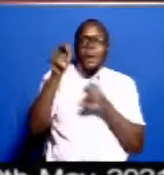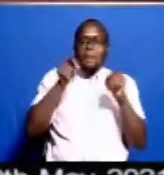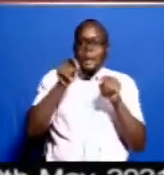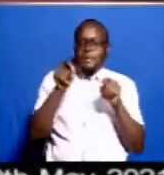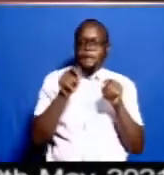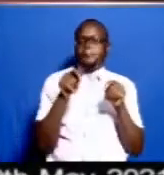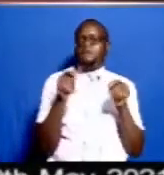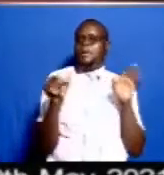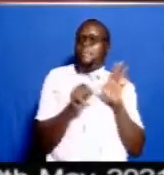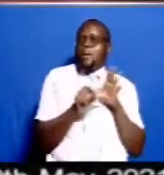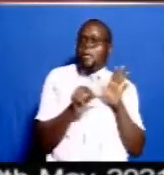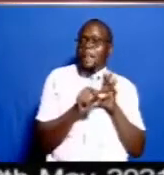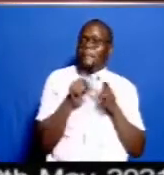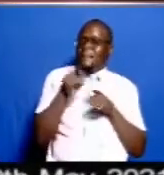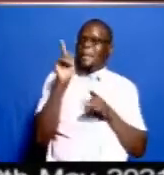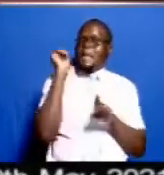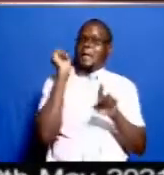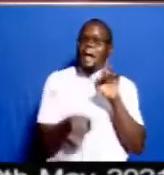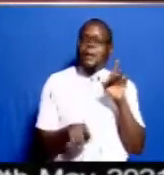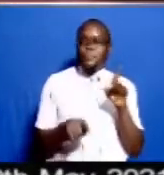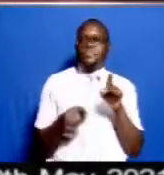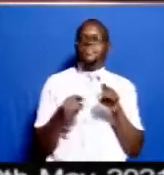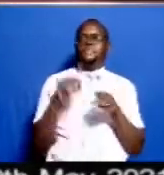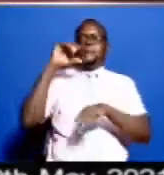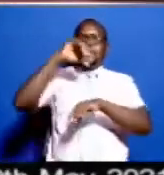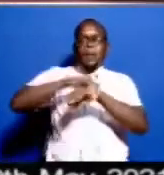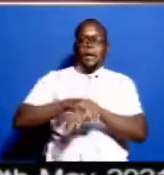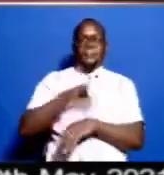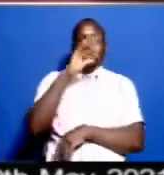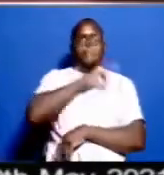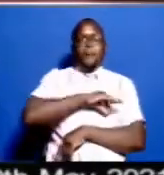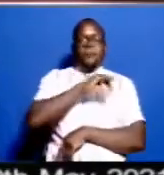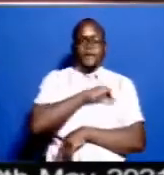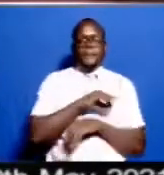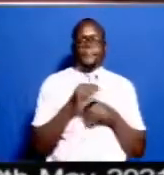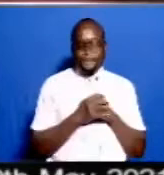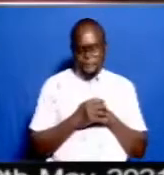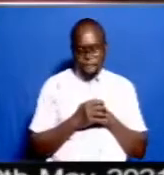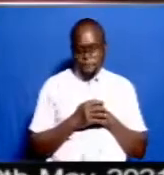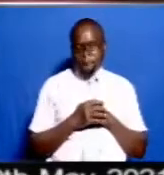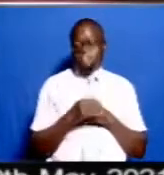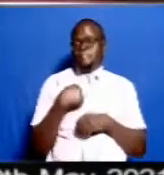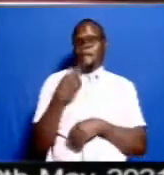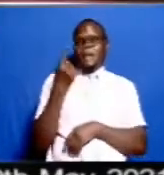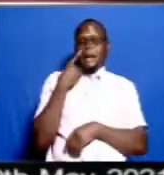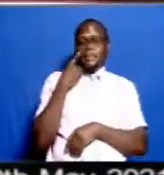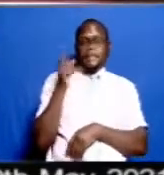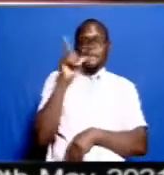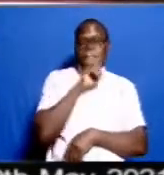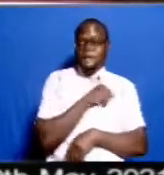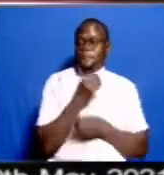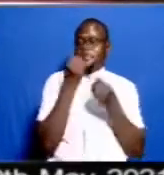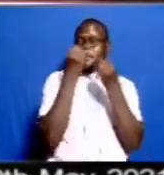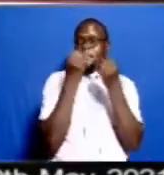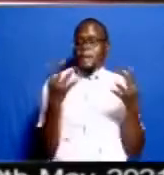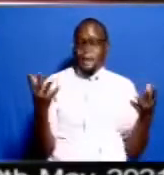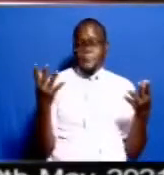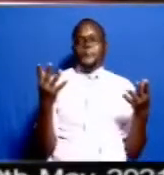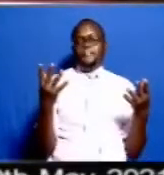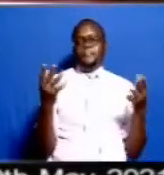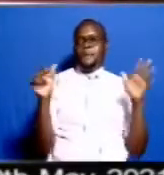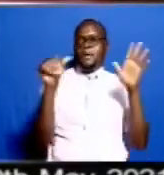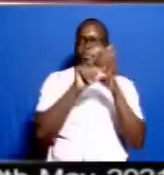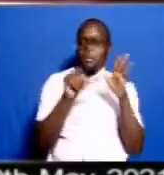reason or the other, they are unable to get back to profitability. I see very many ills